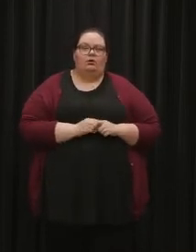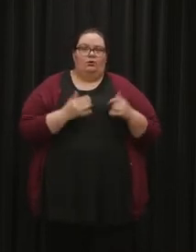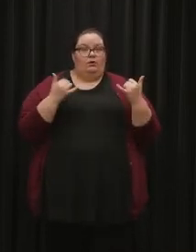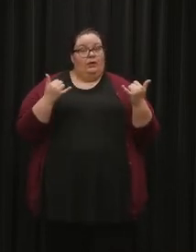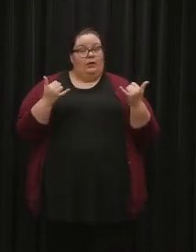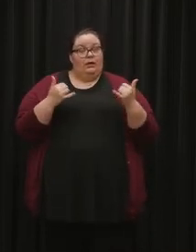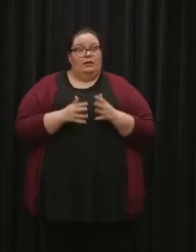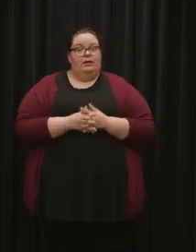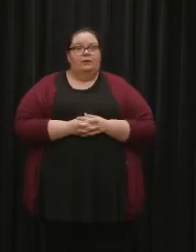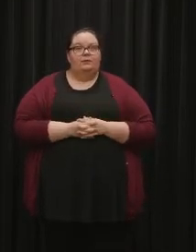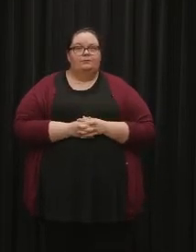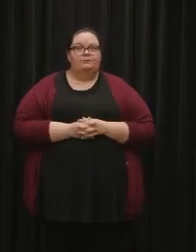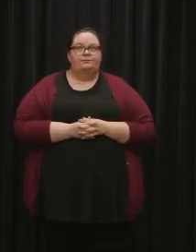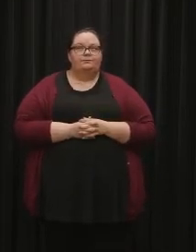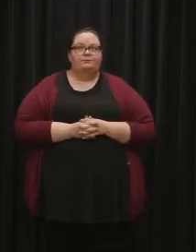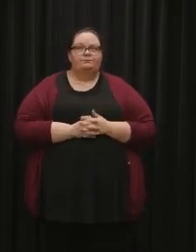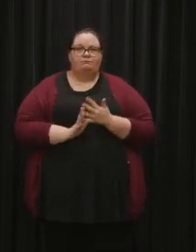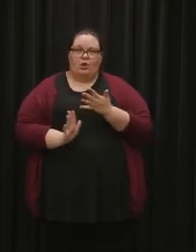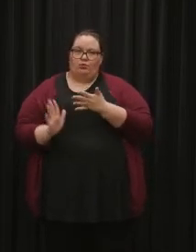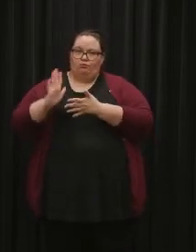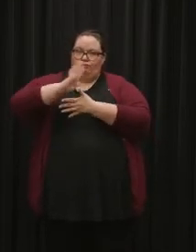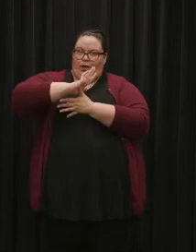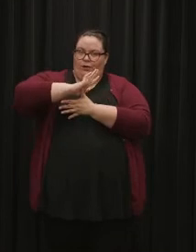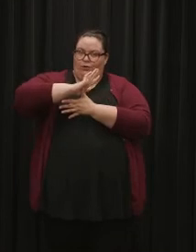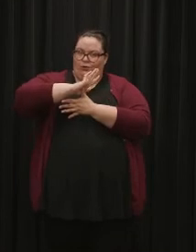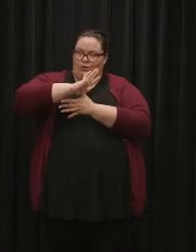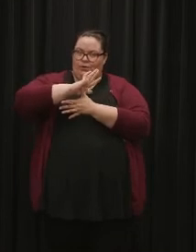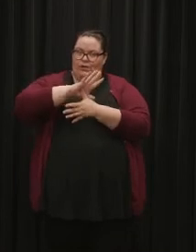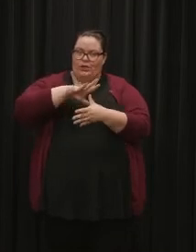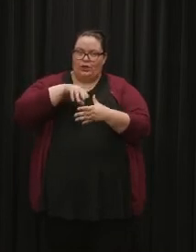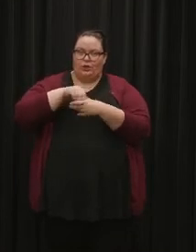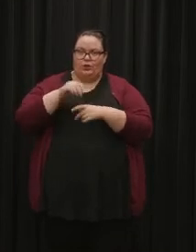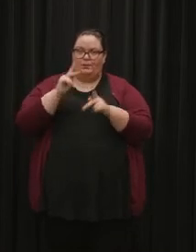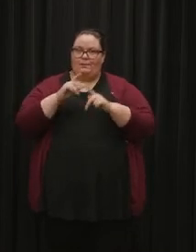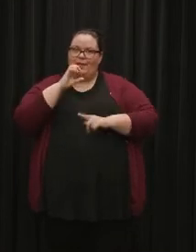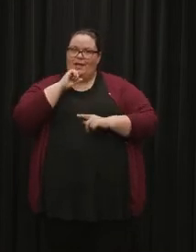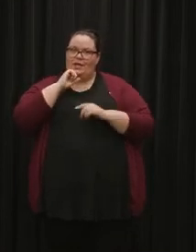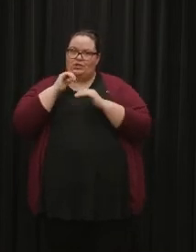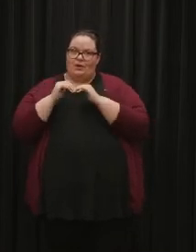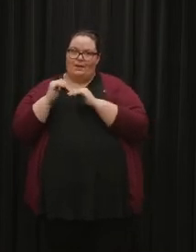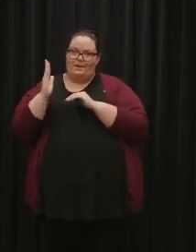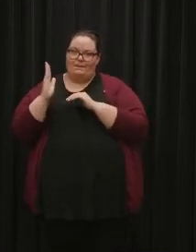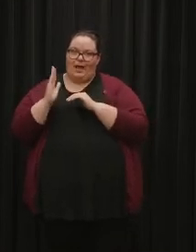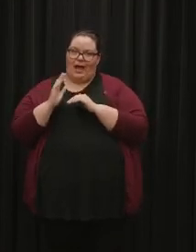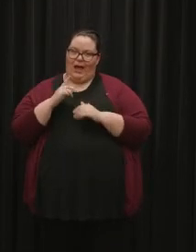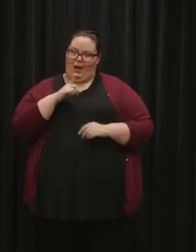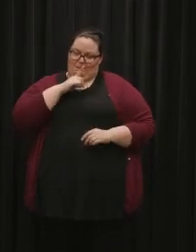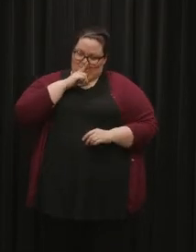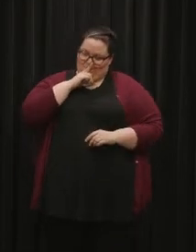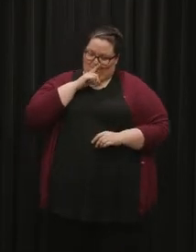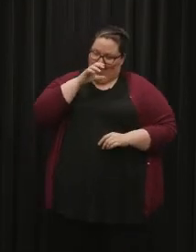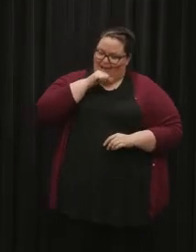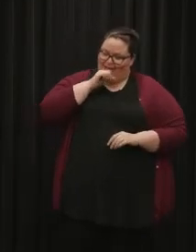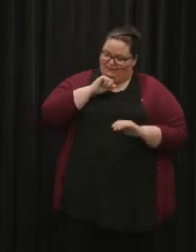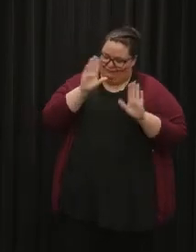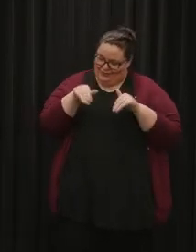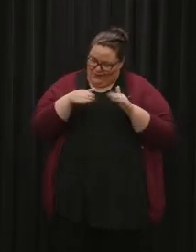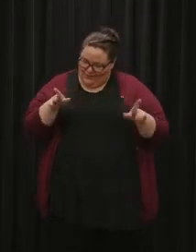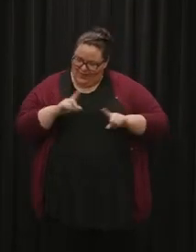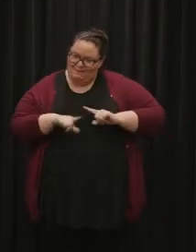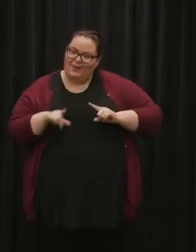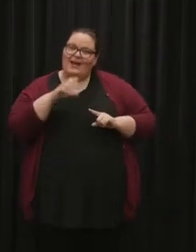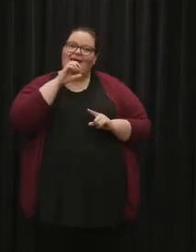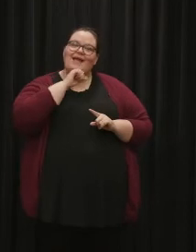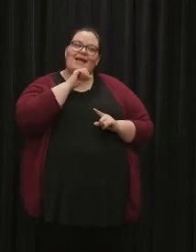comparing, the priority groups do include people of a certain age, and I don't want to disclose anybody's ages, but